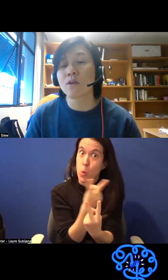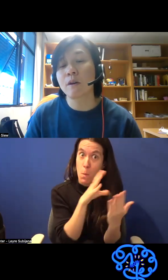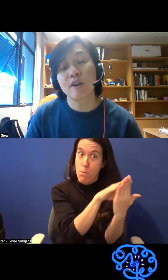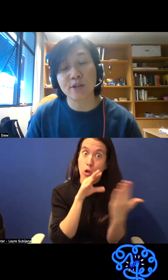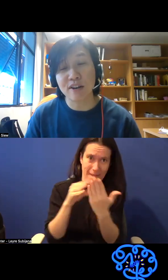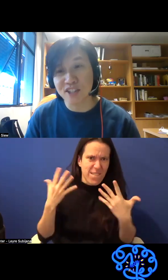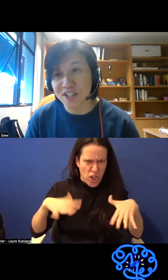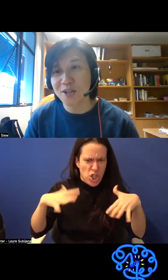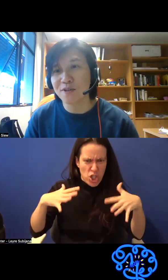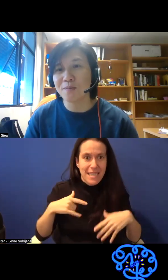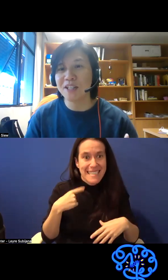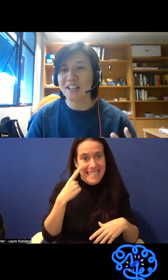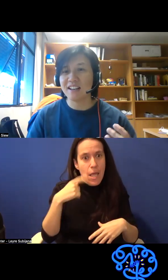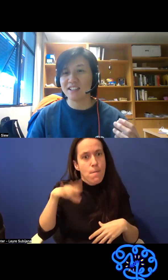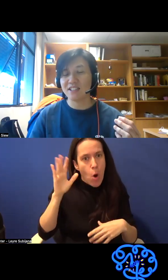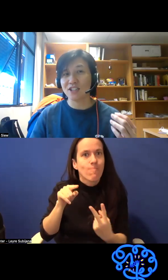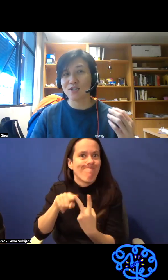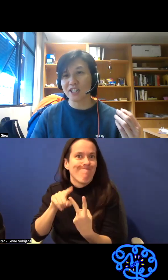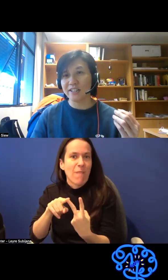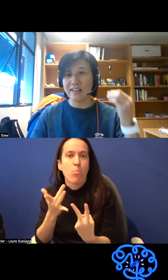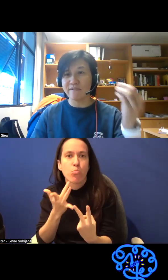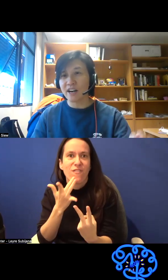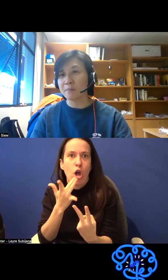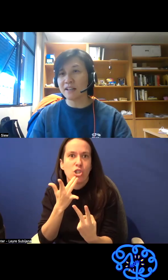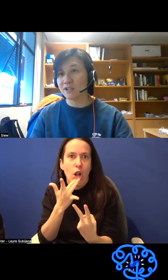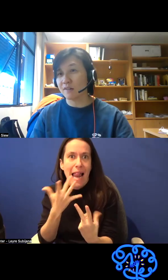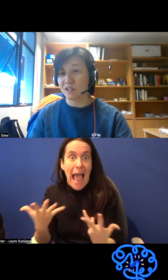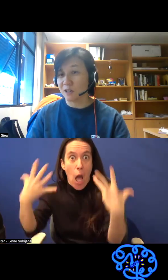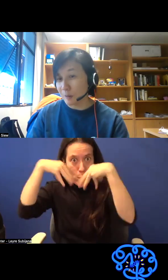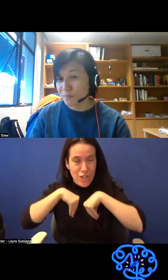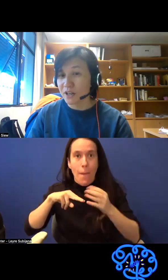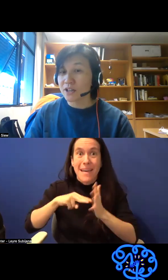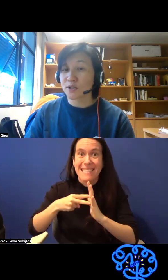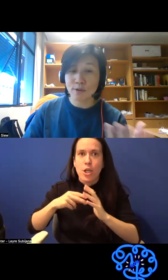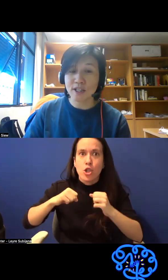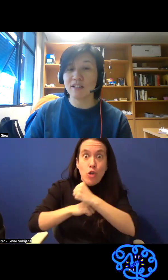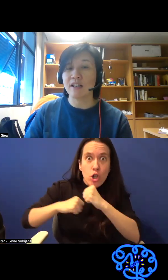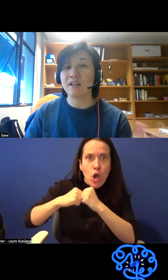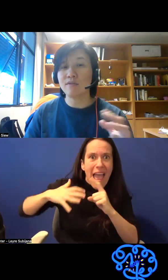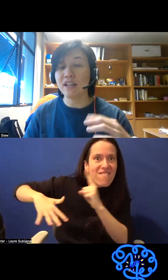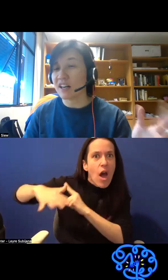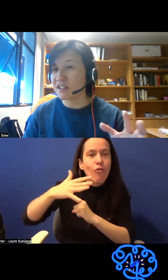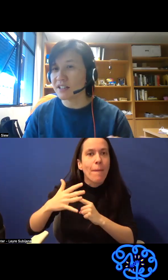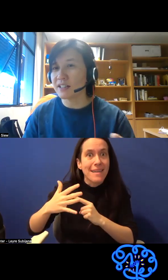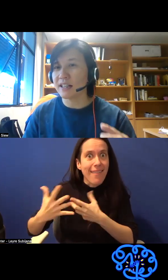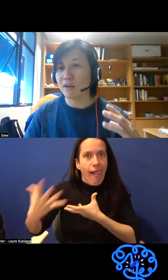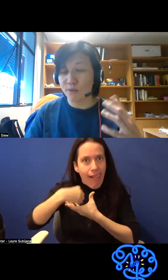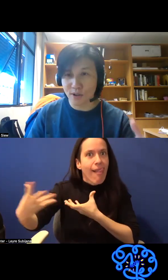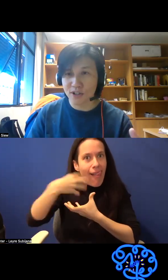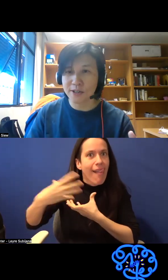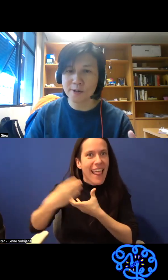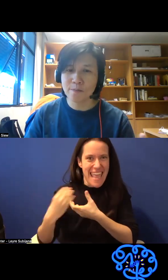evidence for preferential acquisition, which means that it's the structure in the environment that drives learning. So the question is that if the edges here are